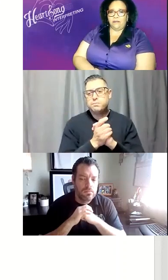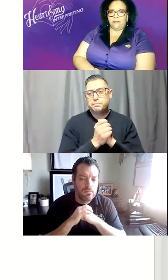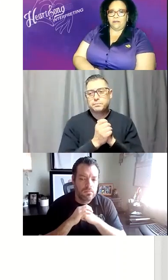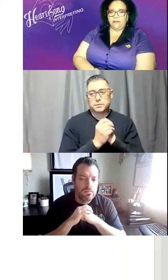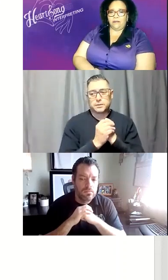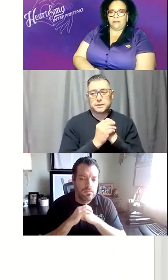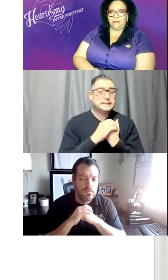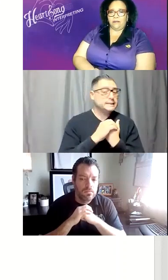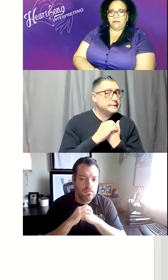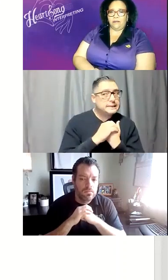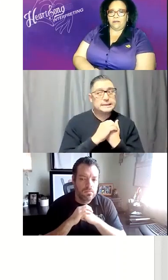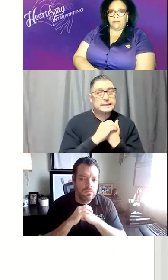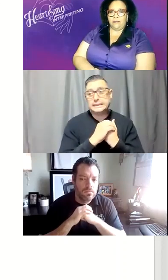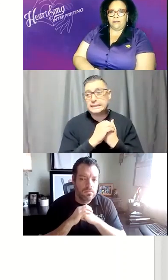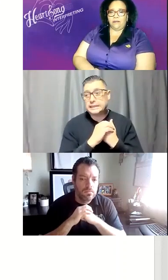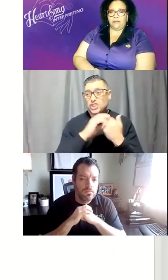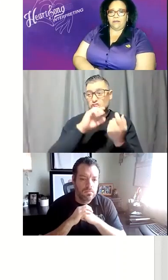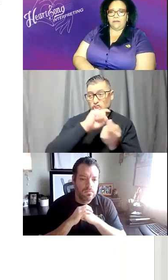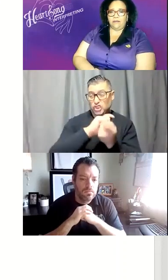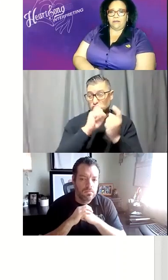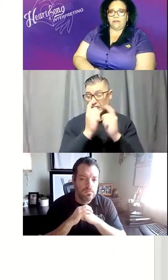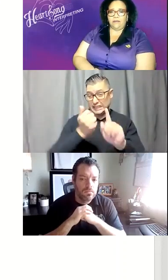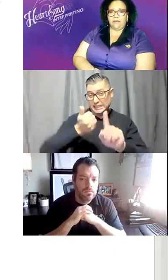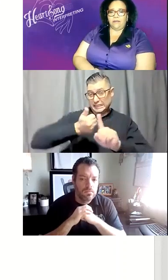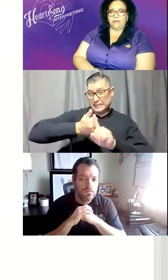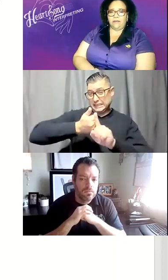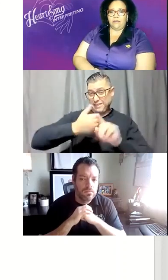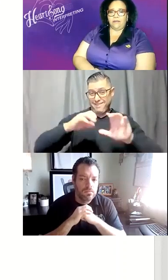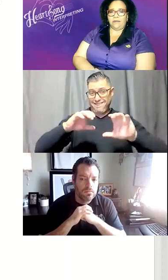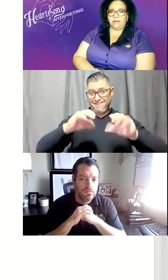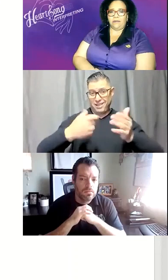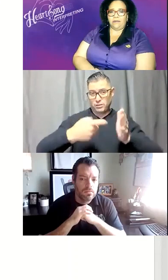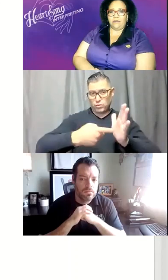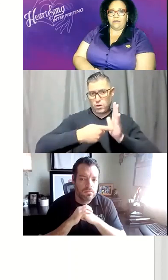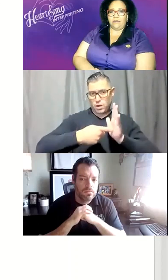There hasn't been any changes in terms of the classes required,